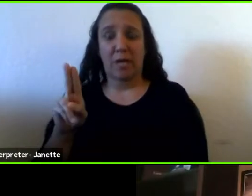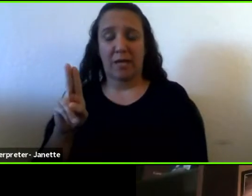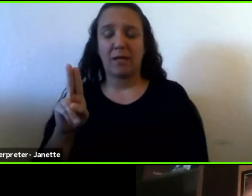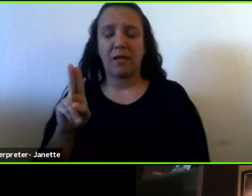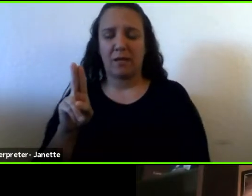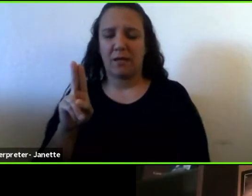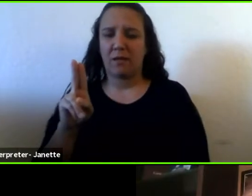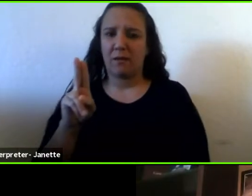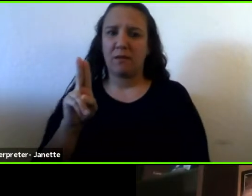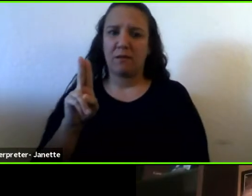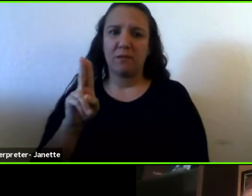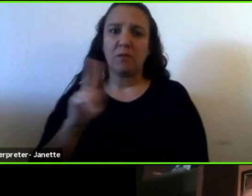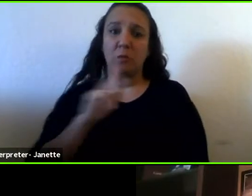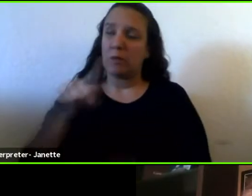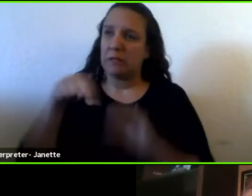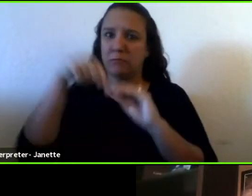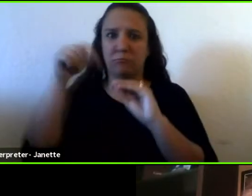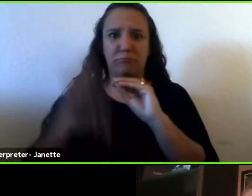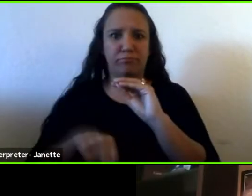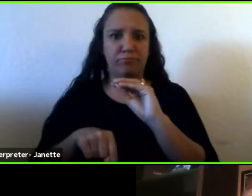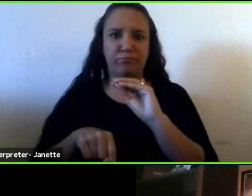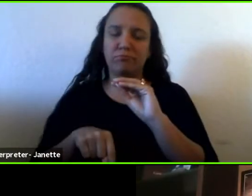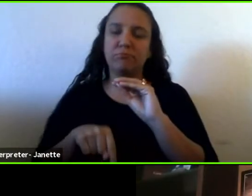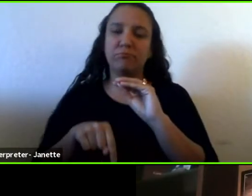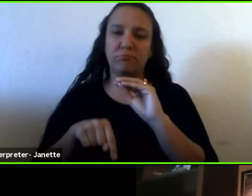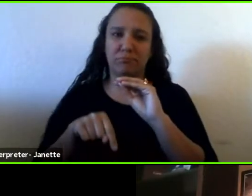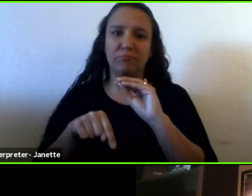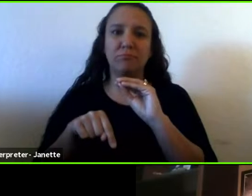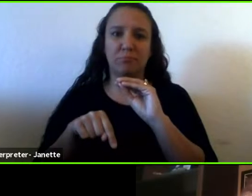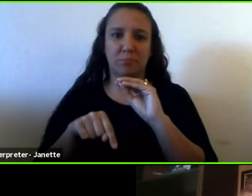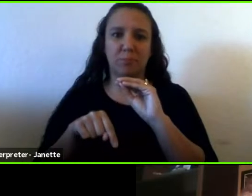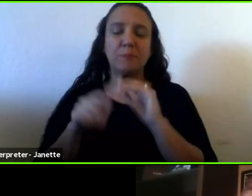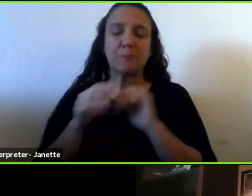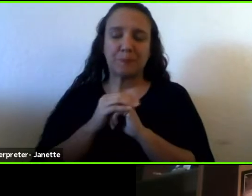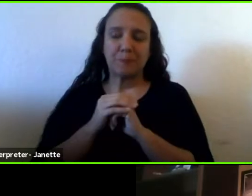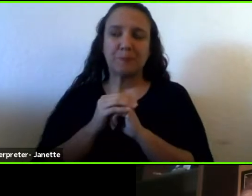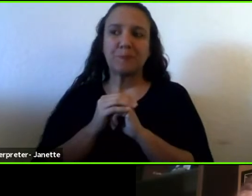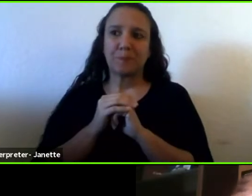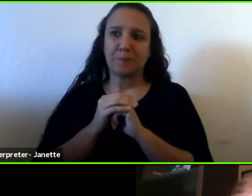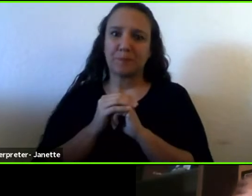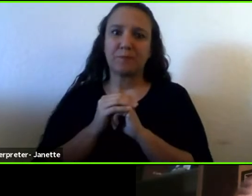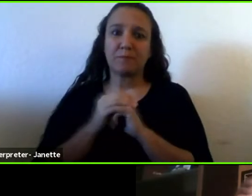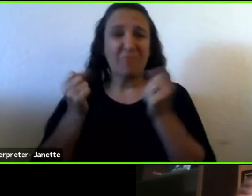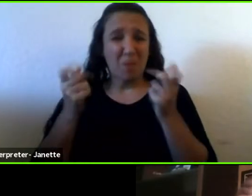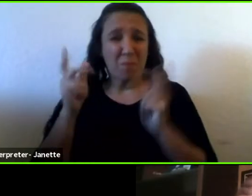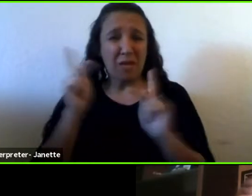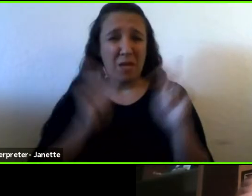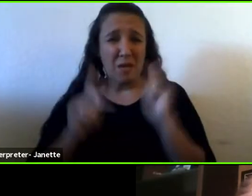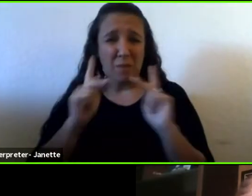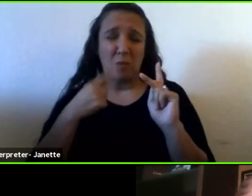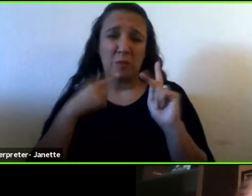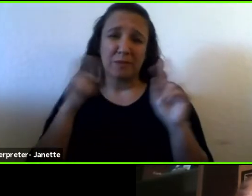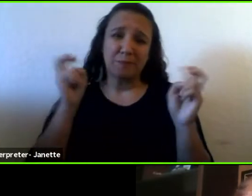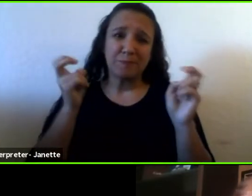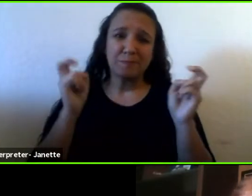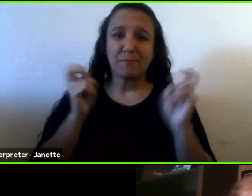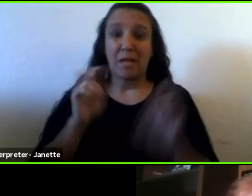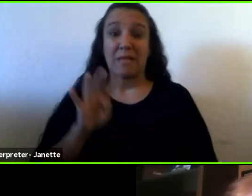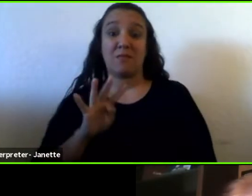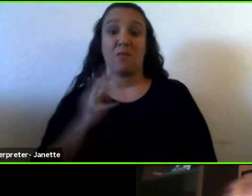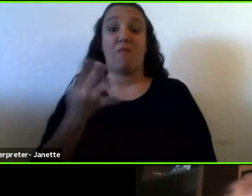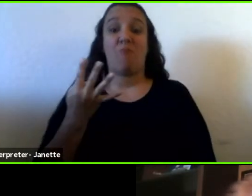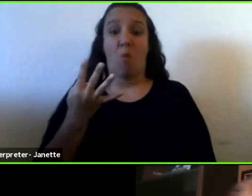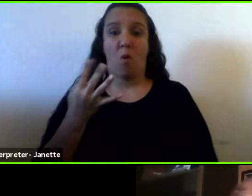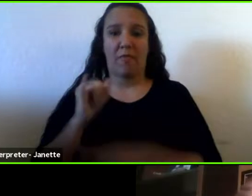in a very, very heavy way, moving, if you will, through what many would call the fourth industrial